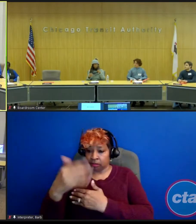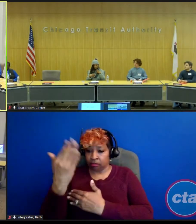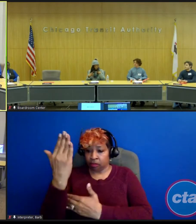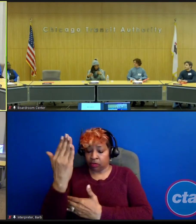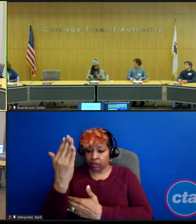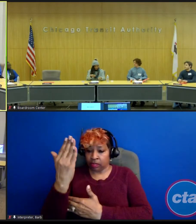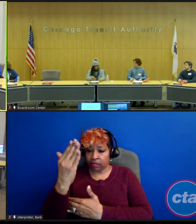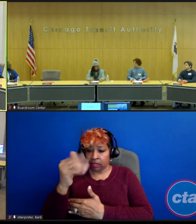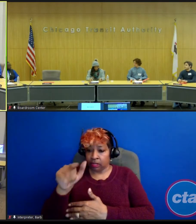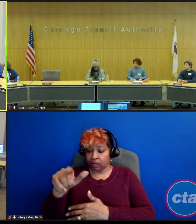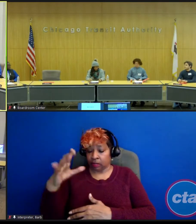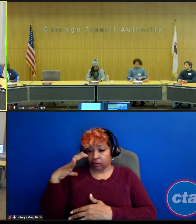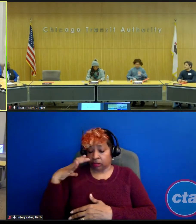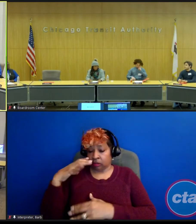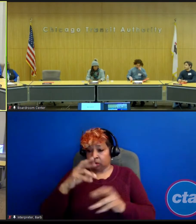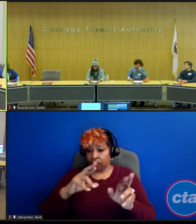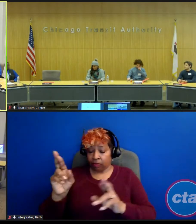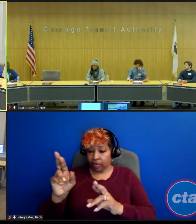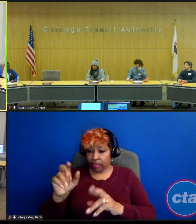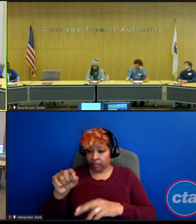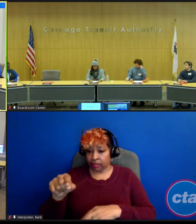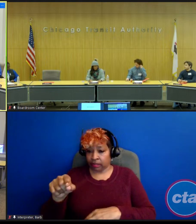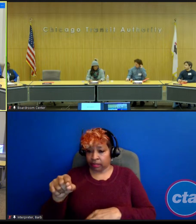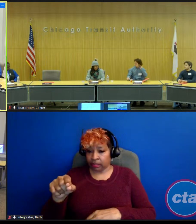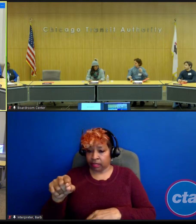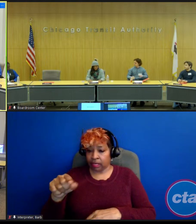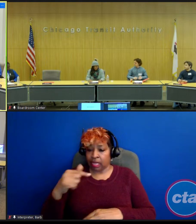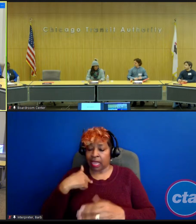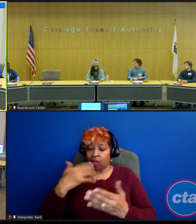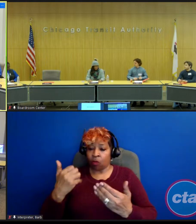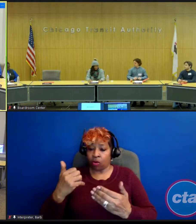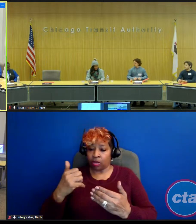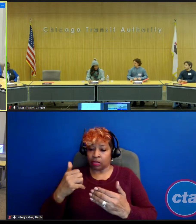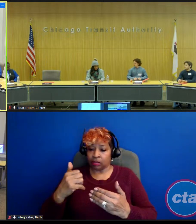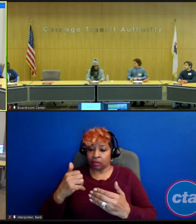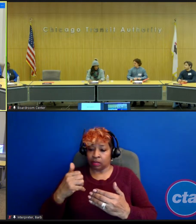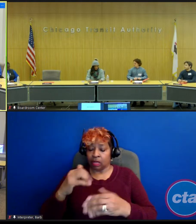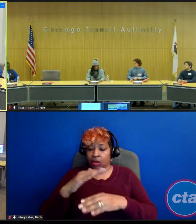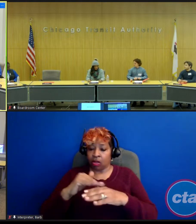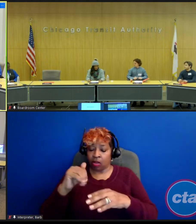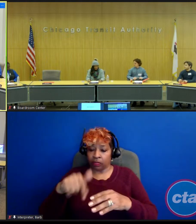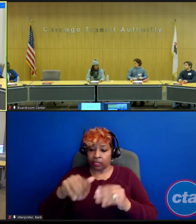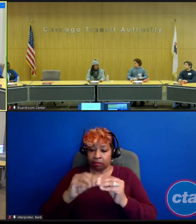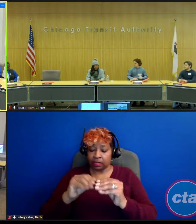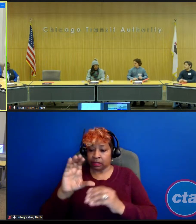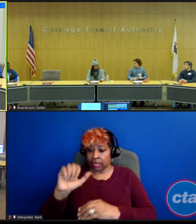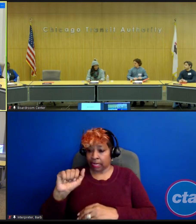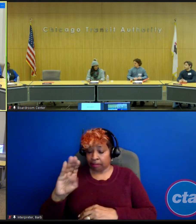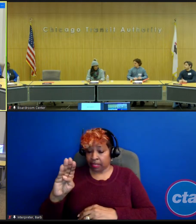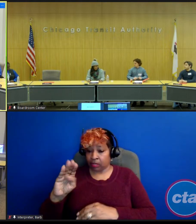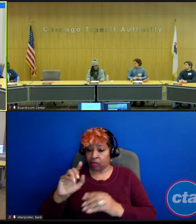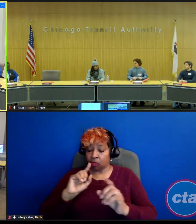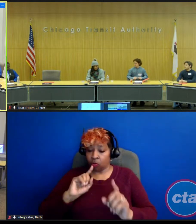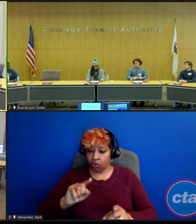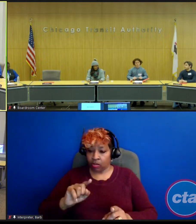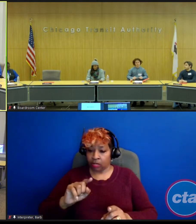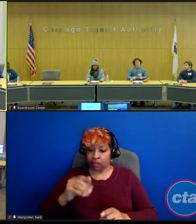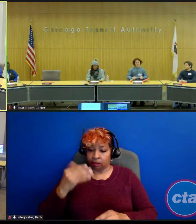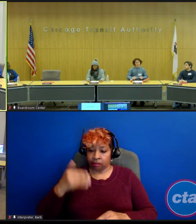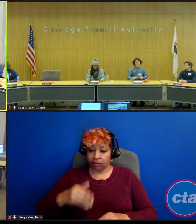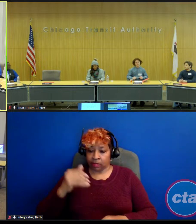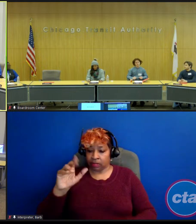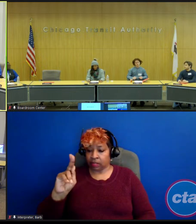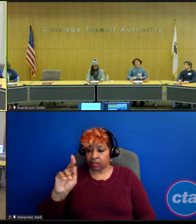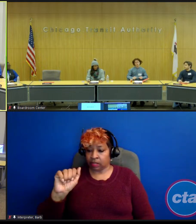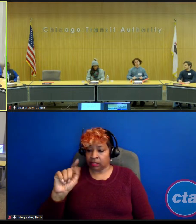Chairperson Raby. Good morning. I would like to call this meeting of the Citizen Advisory Board to order. I am Katanya Raby and am